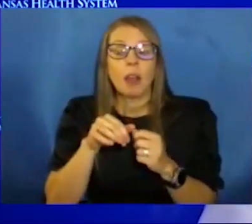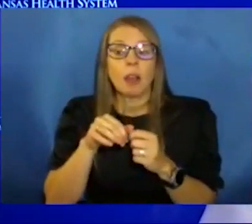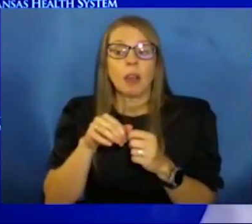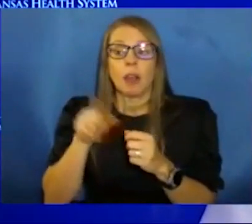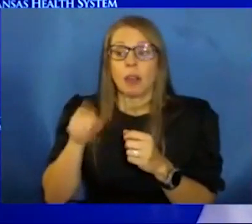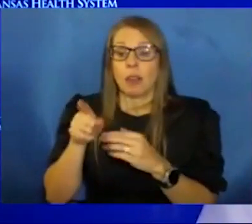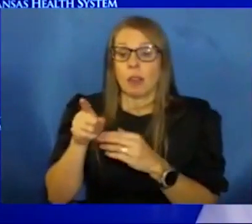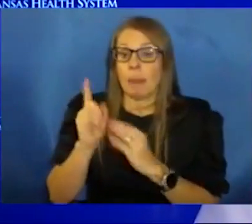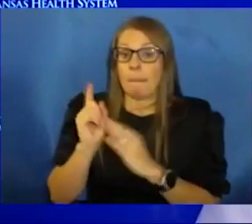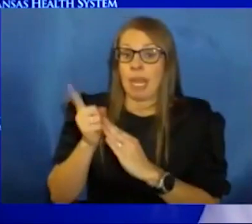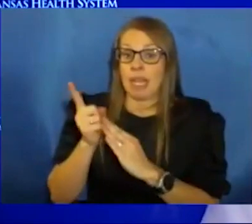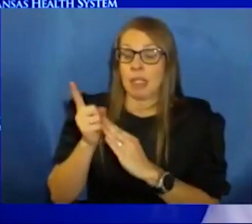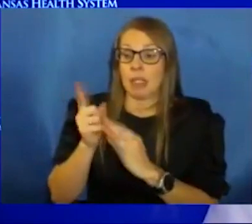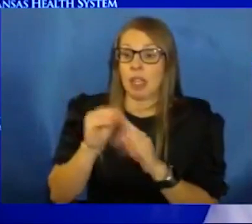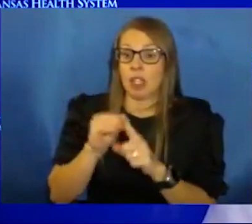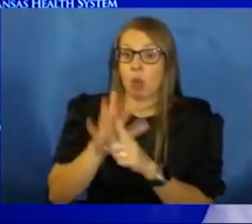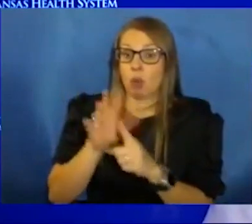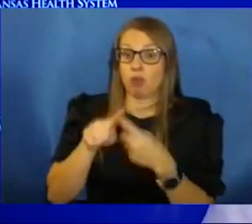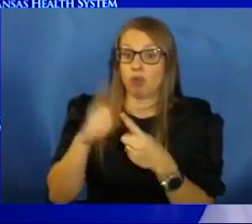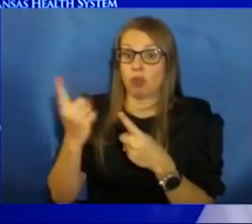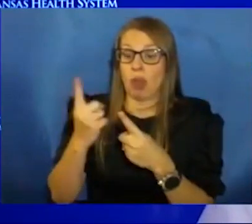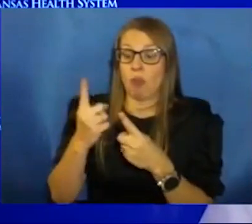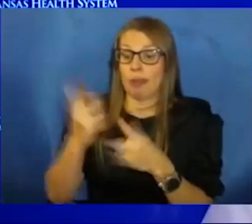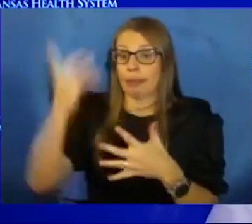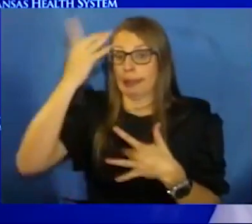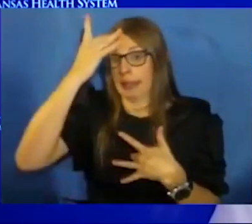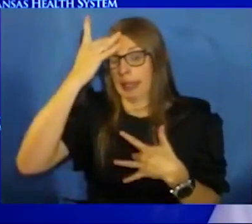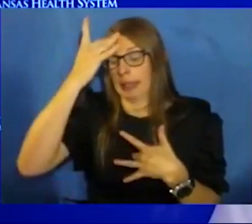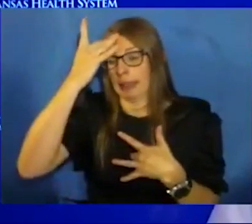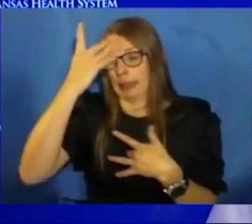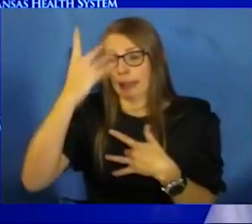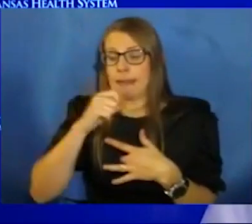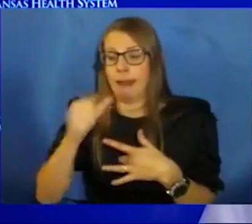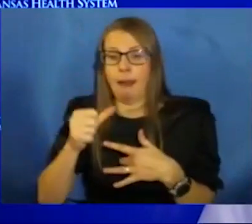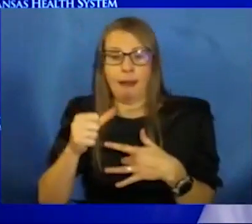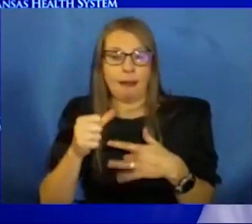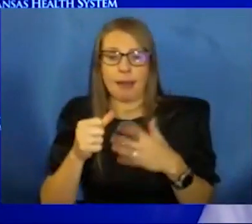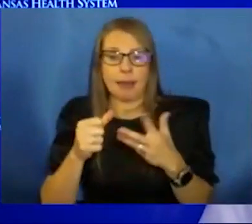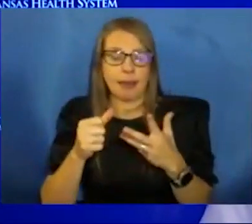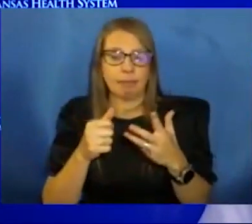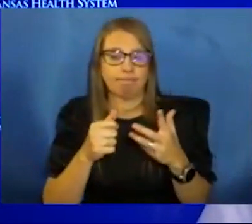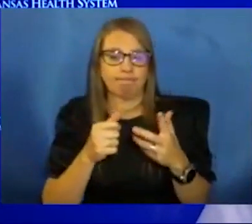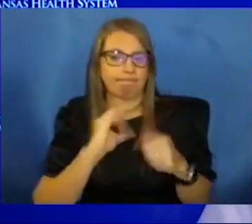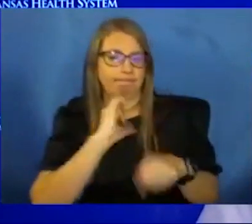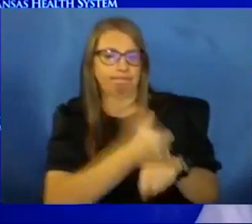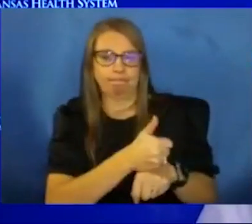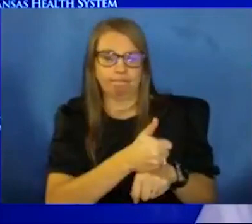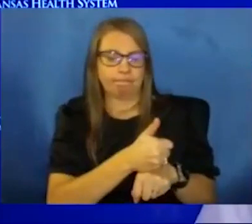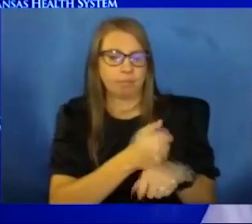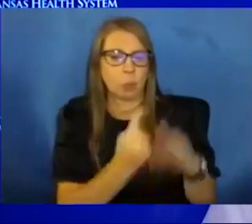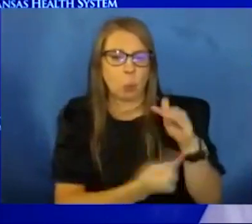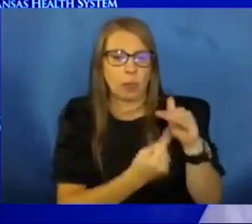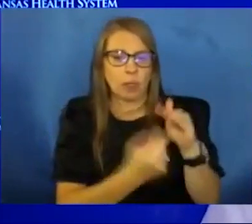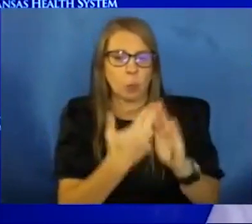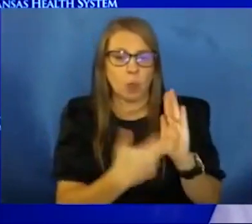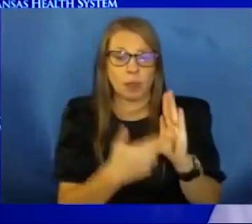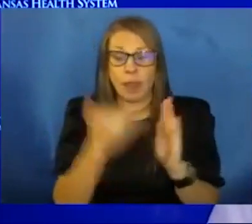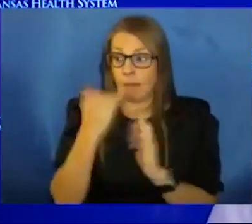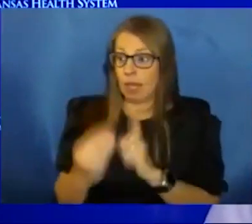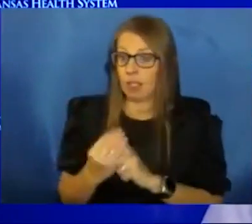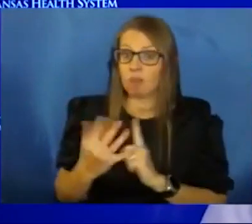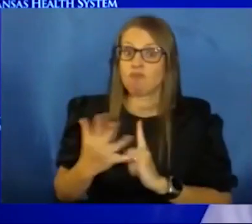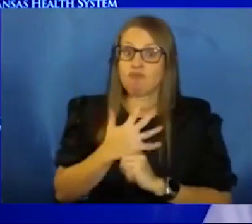later, of a plateau of hospital active infections, and then, of course, that decrease. We'd like to get down to 2 like we